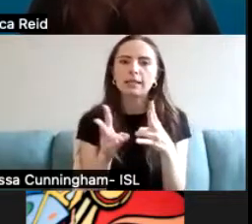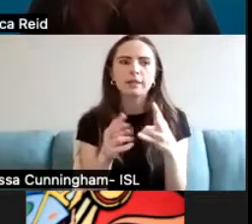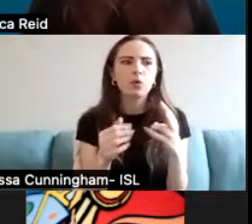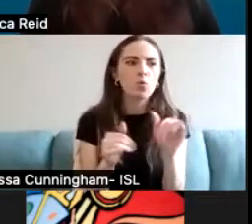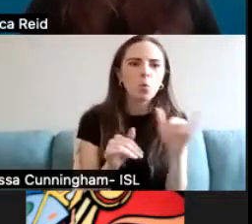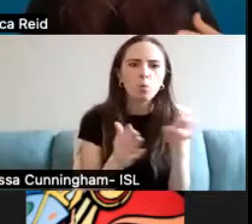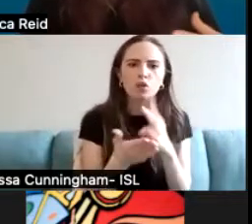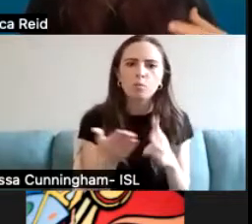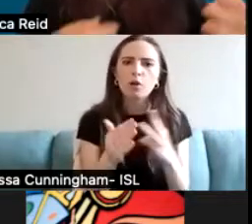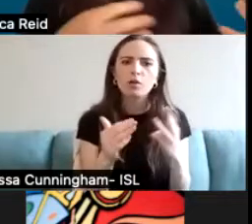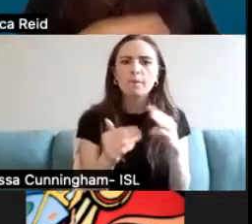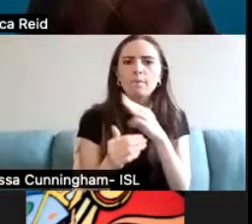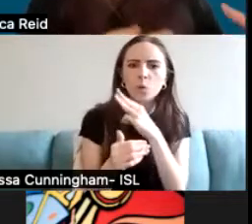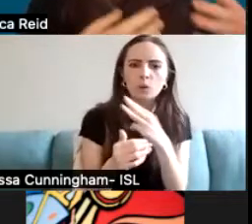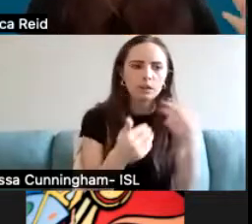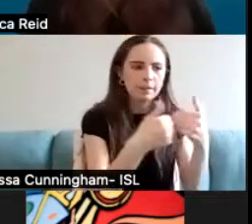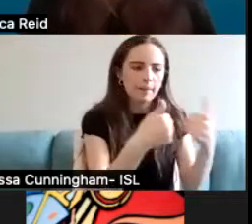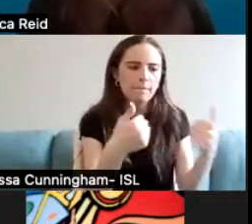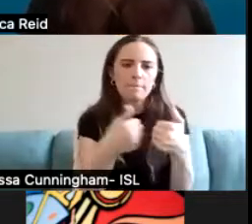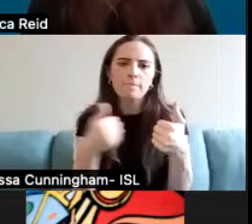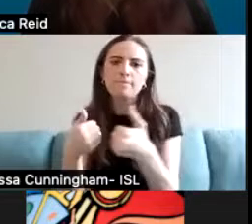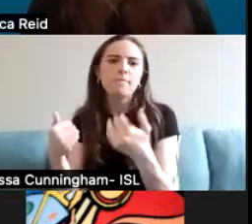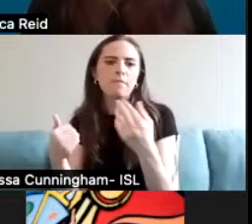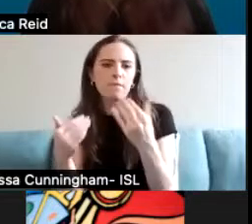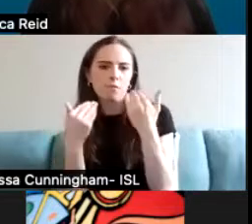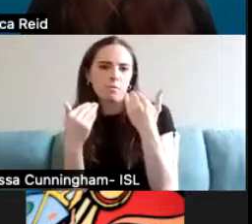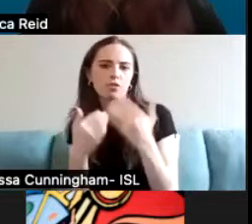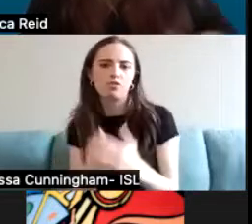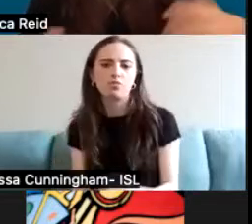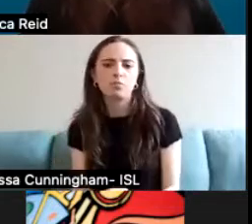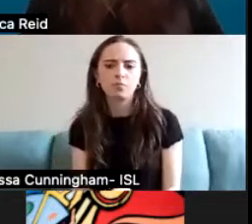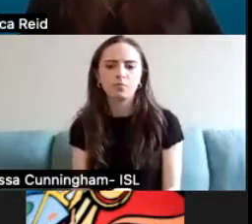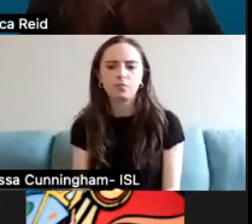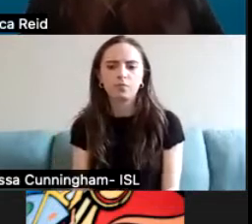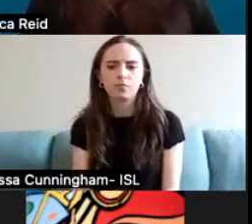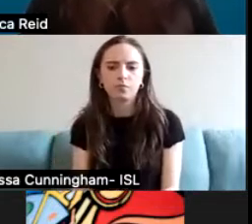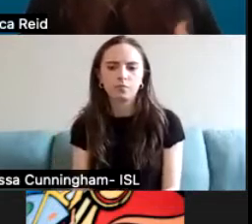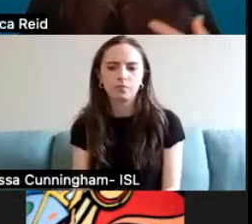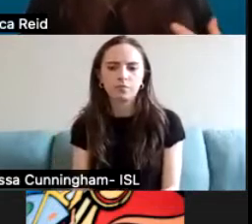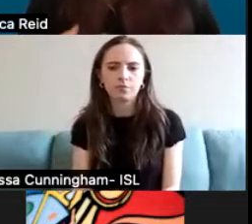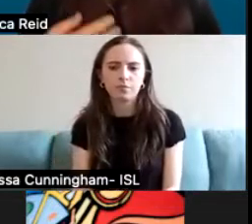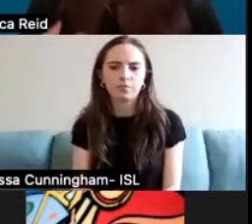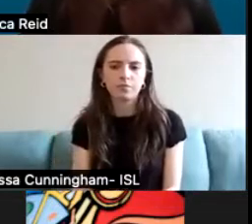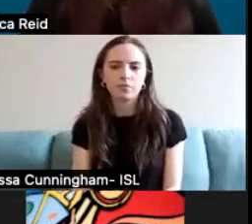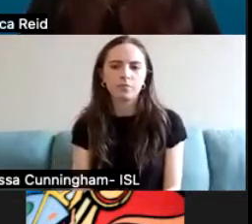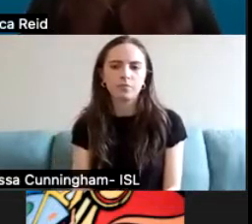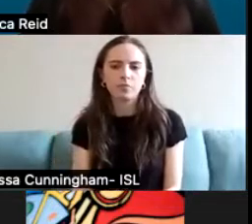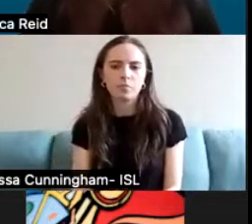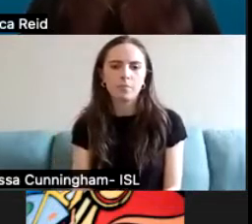from the web and how HTML programming is done. It's called tagging. So